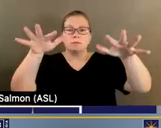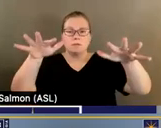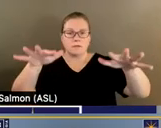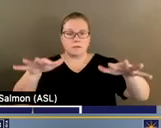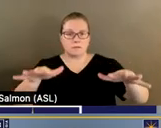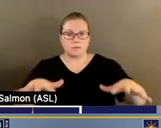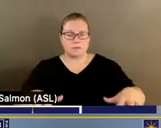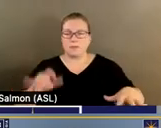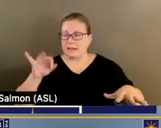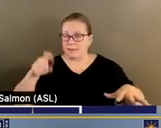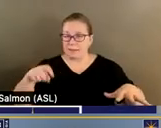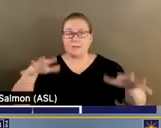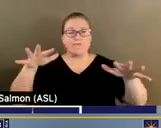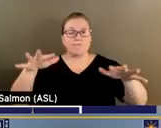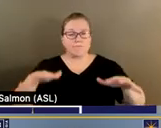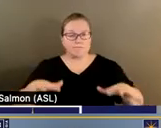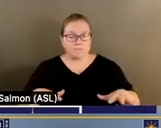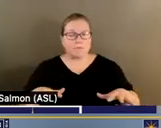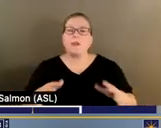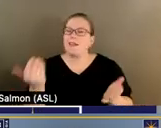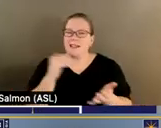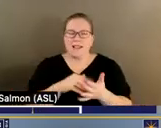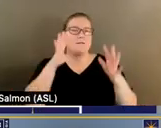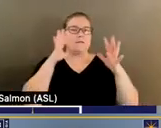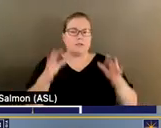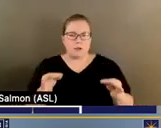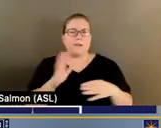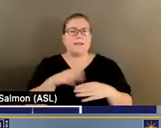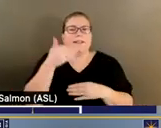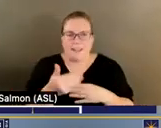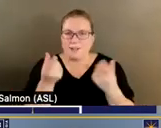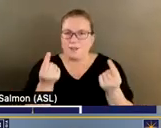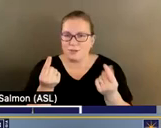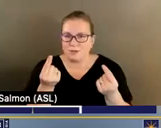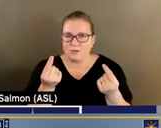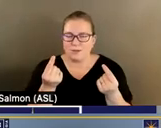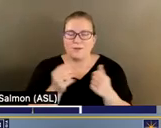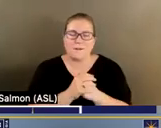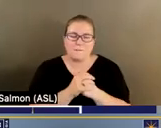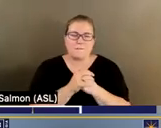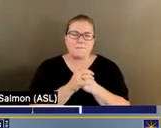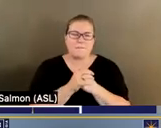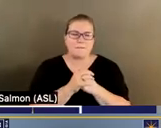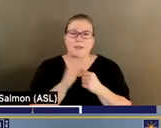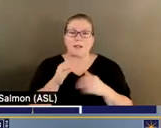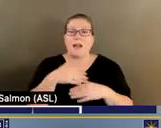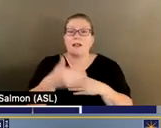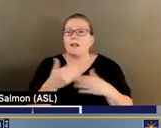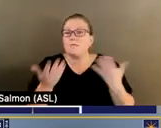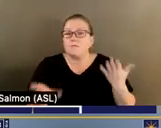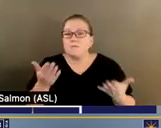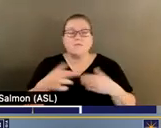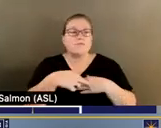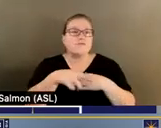possible. And then again, they make a determination of the next appropriate step. And that next step then might be a